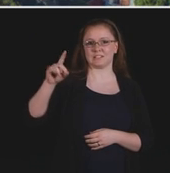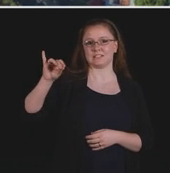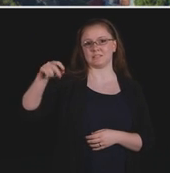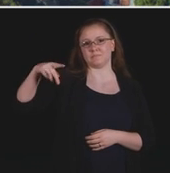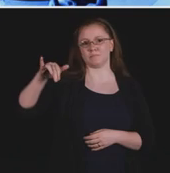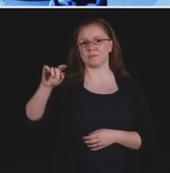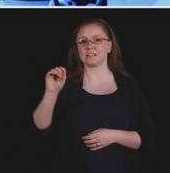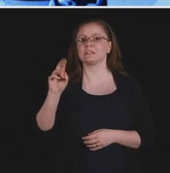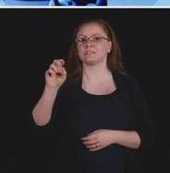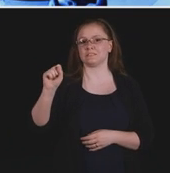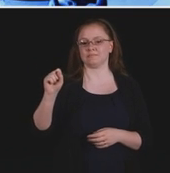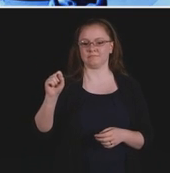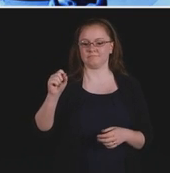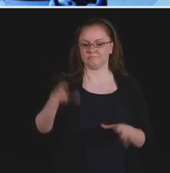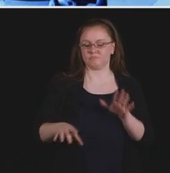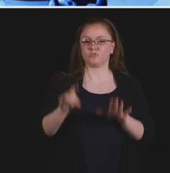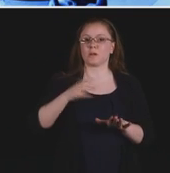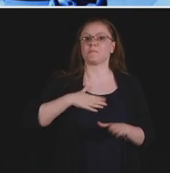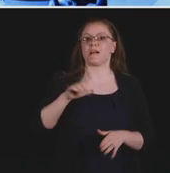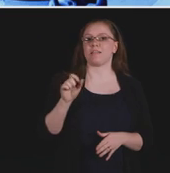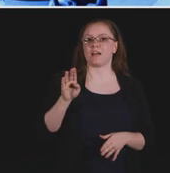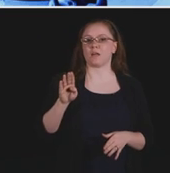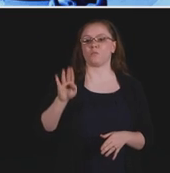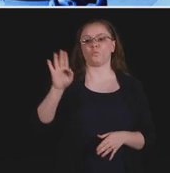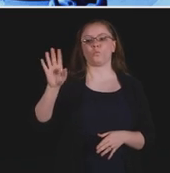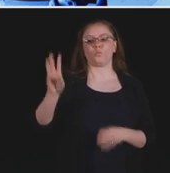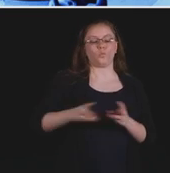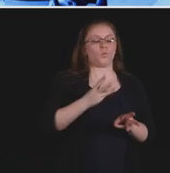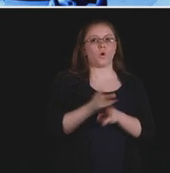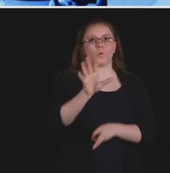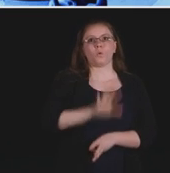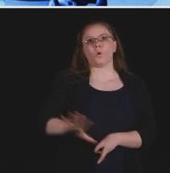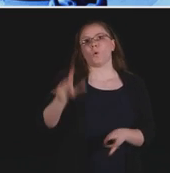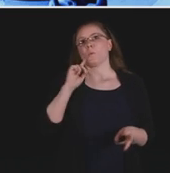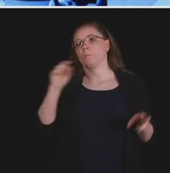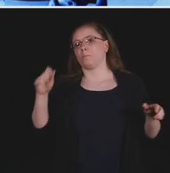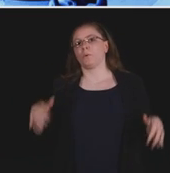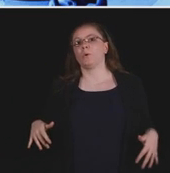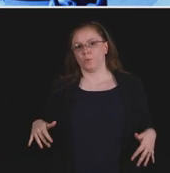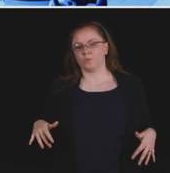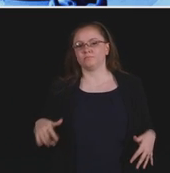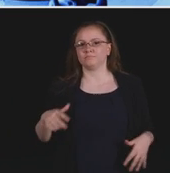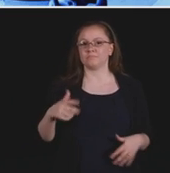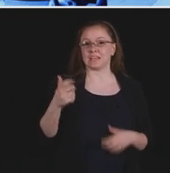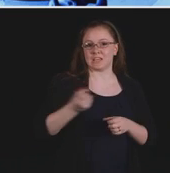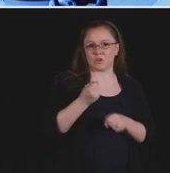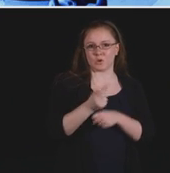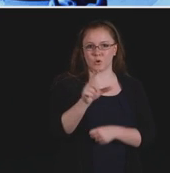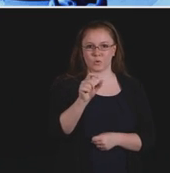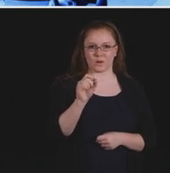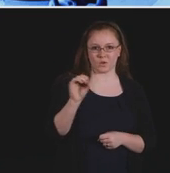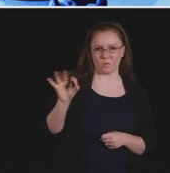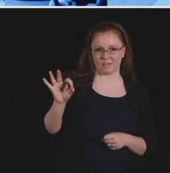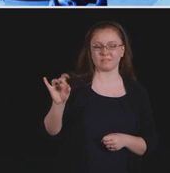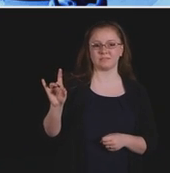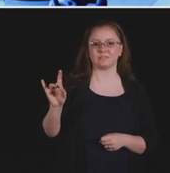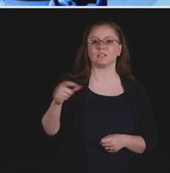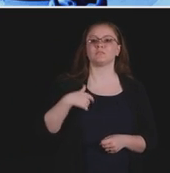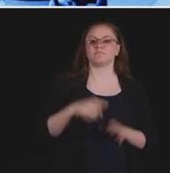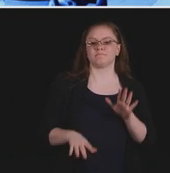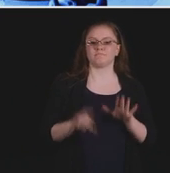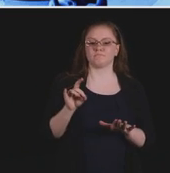the world. In 2008, I received a grant from the National Science Foundation